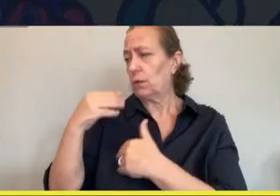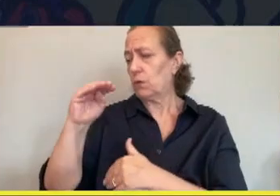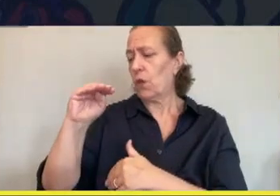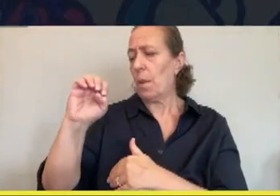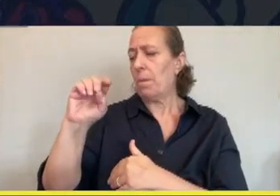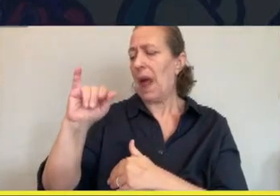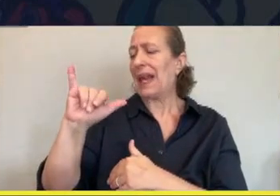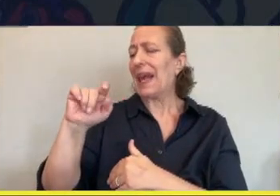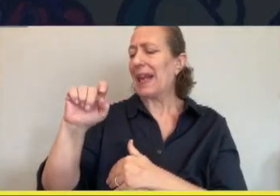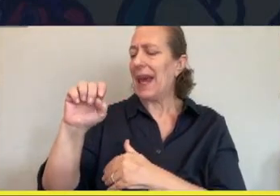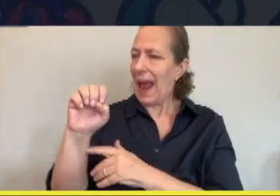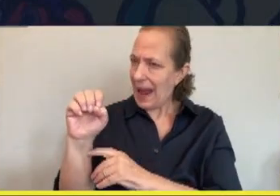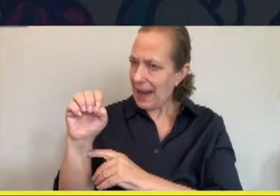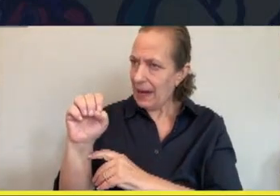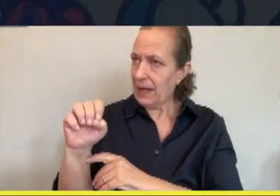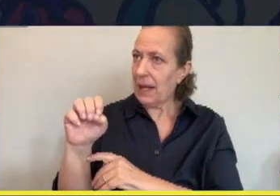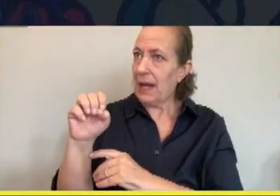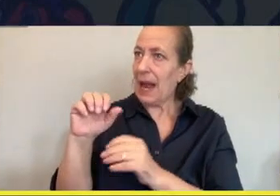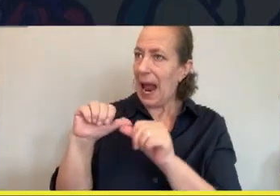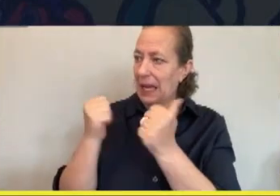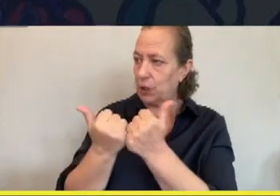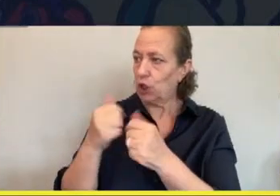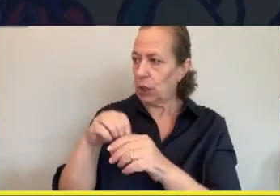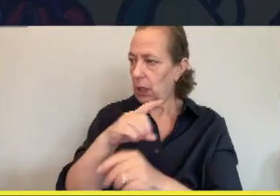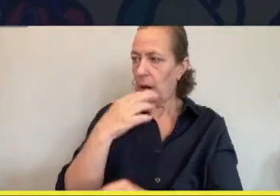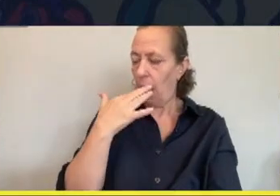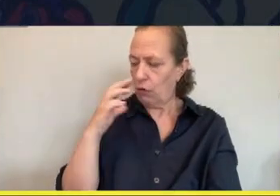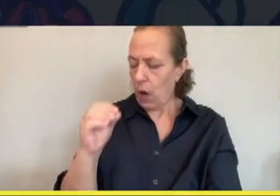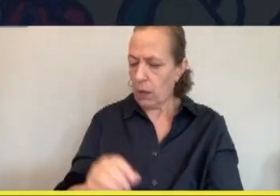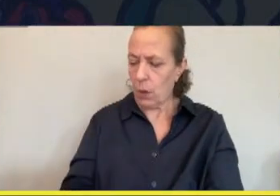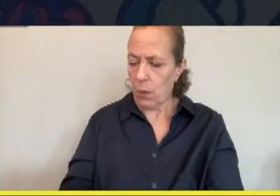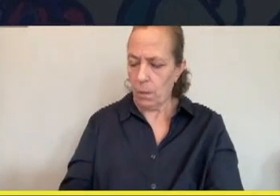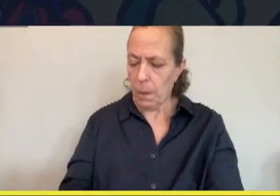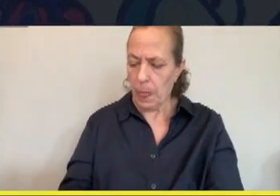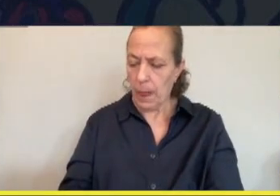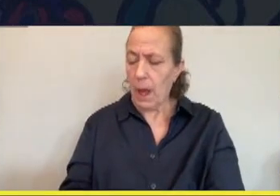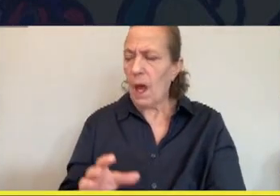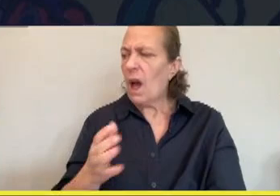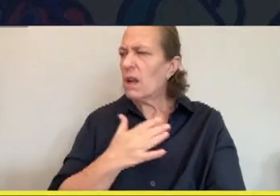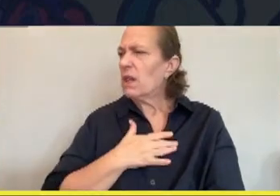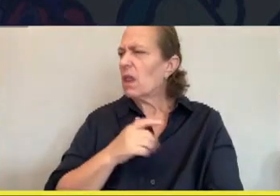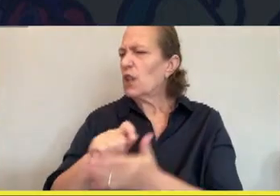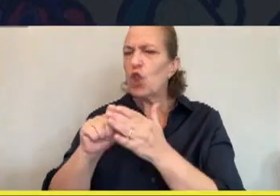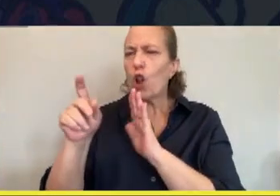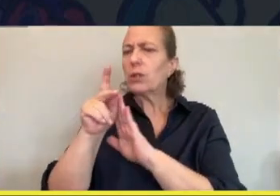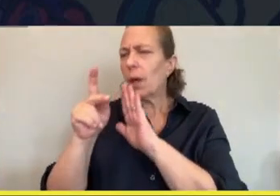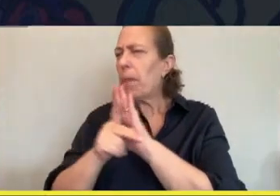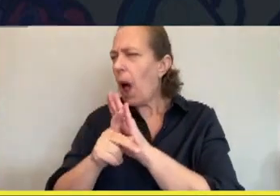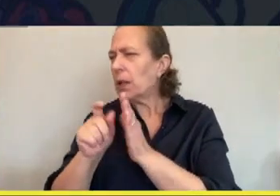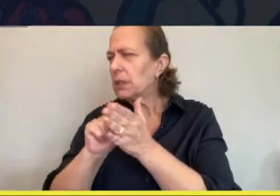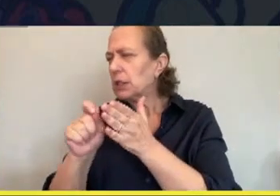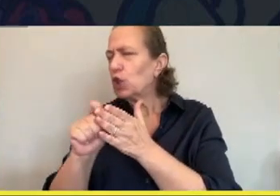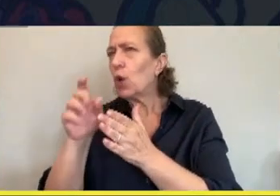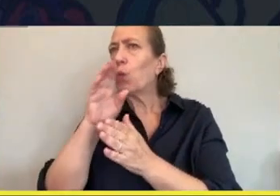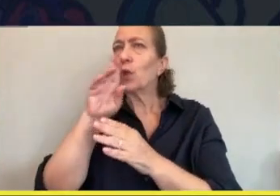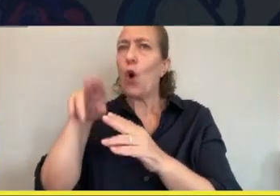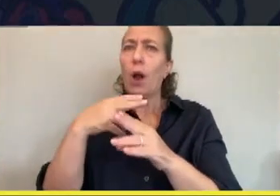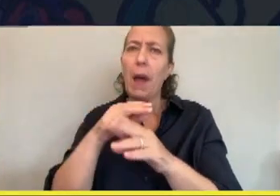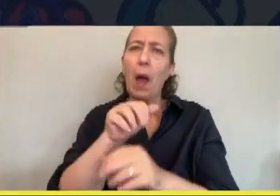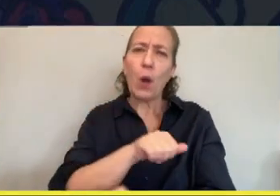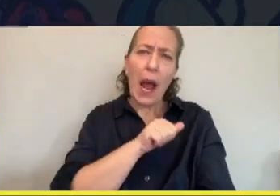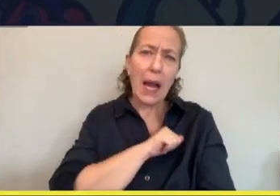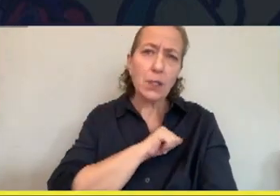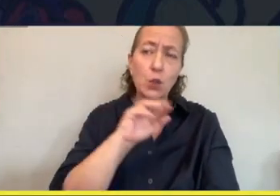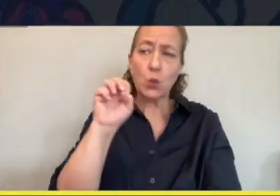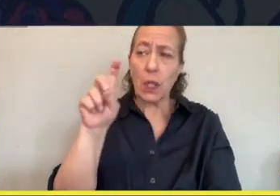Colorado. And we are, of course, a policy journal. So we talk a lot about sort of attitudes in education, but at the end of the day,